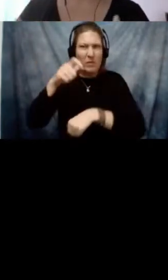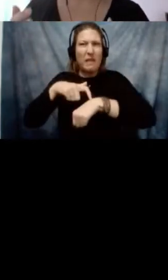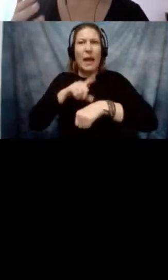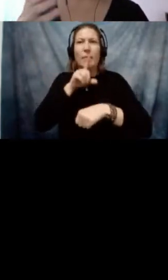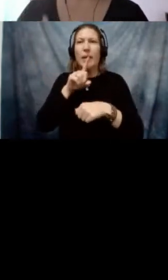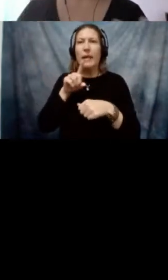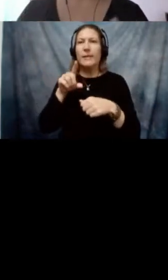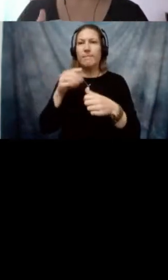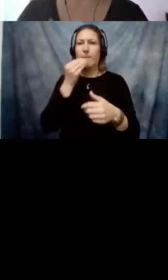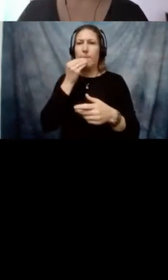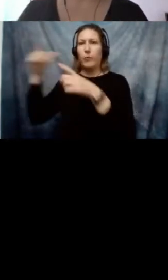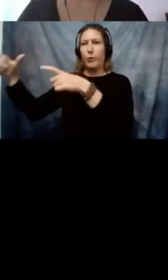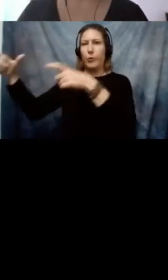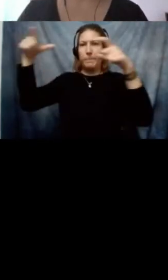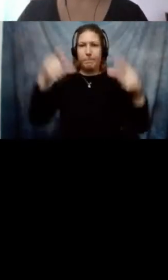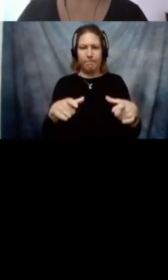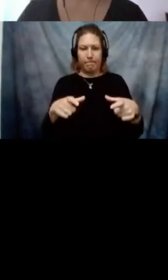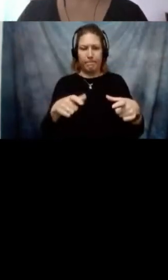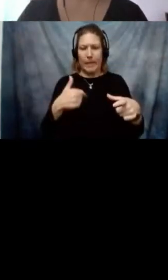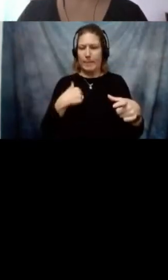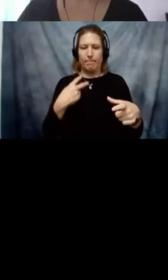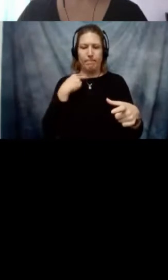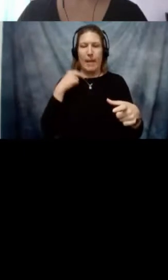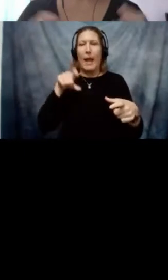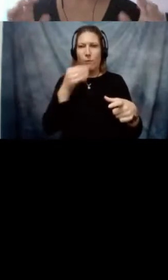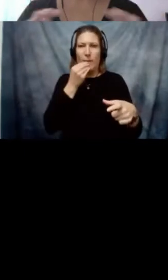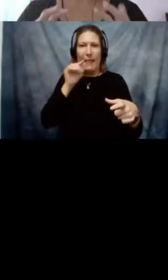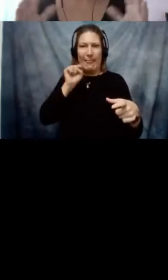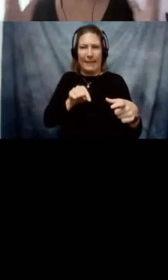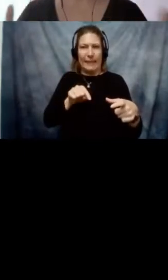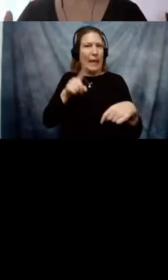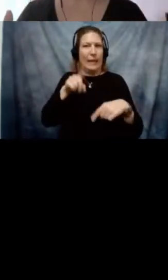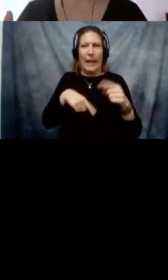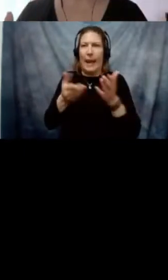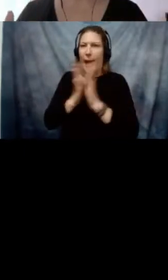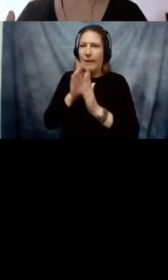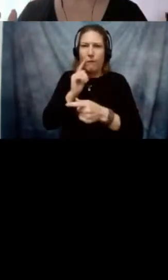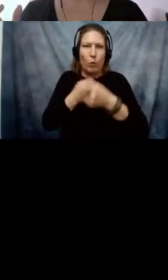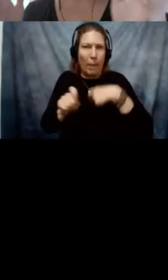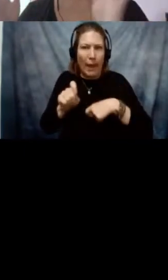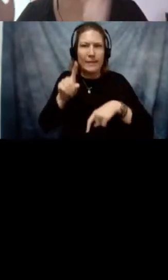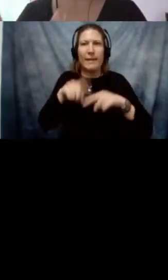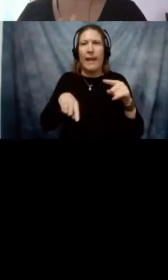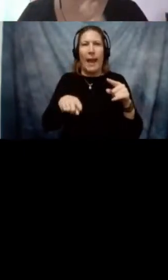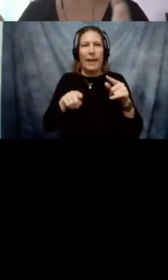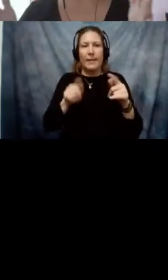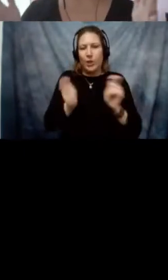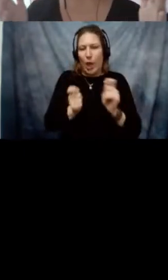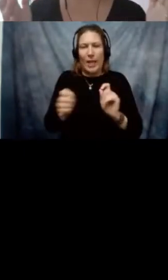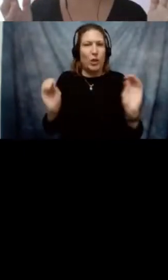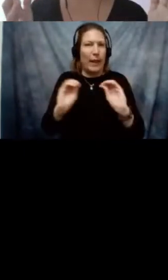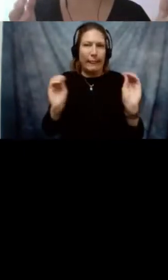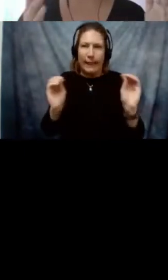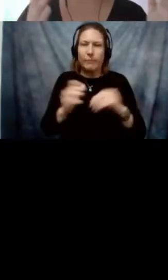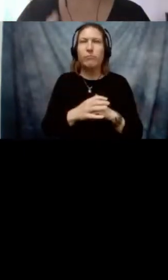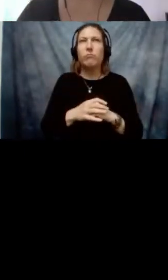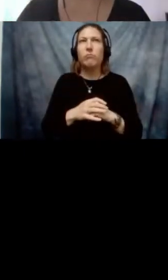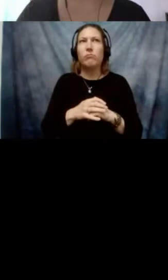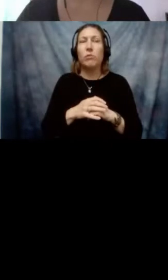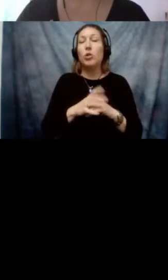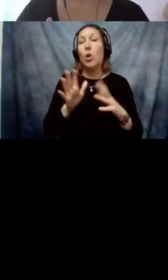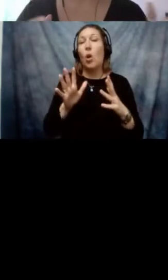or accommodations allowed. And so when we think about universal design for learning, we're trying to think about how can we provide the first type